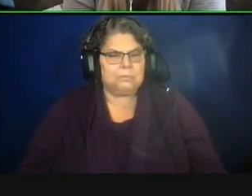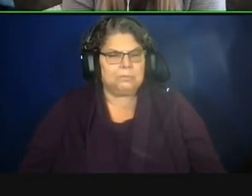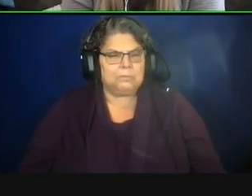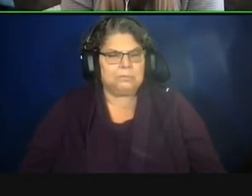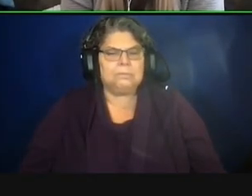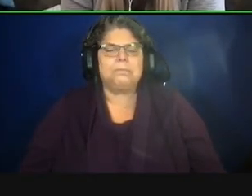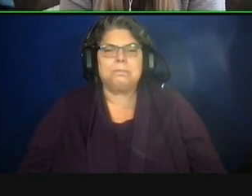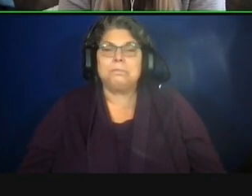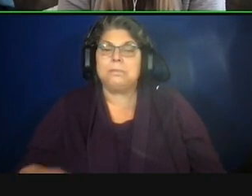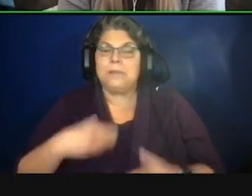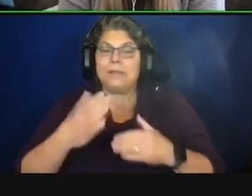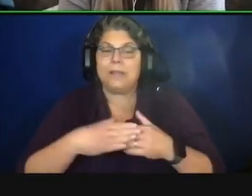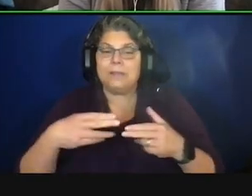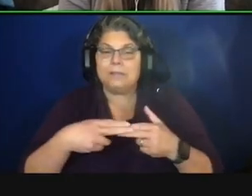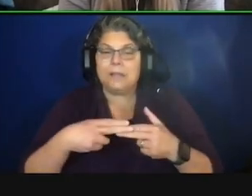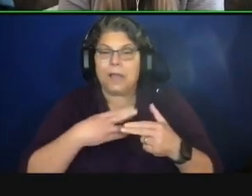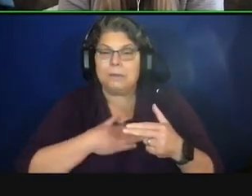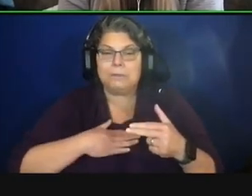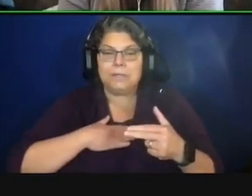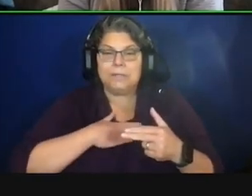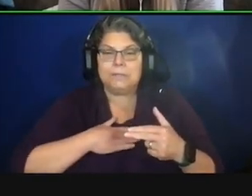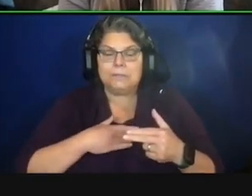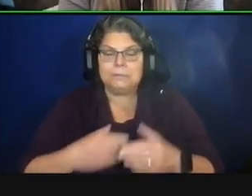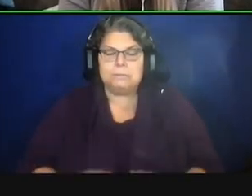Okay, next slide, please.